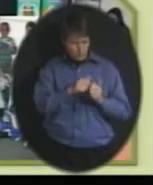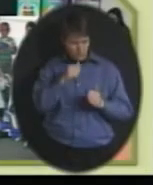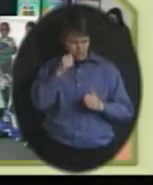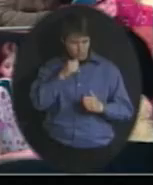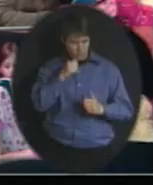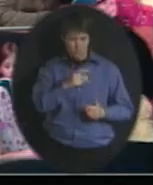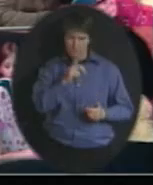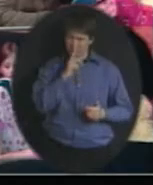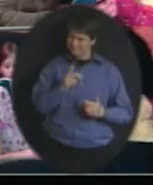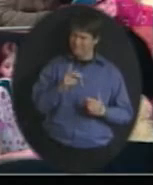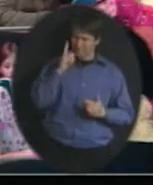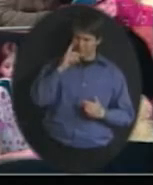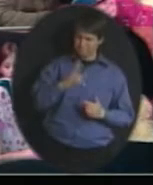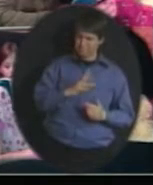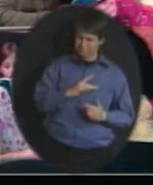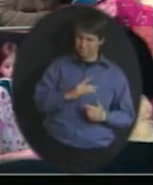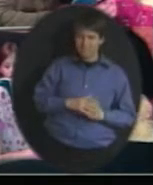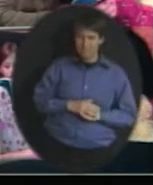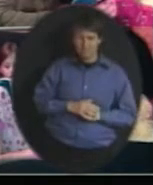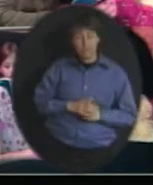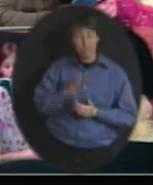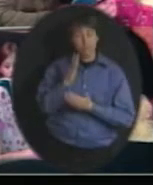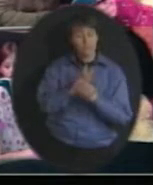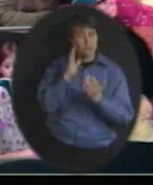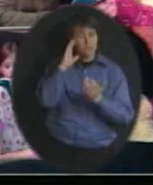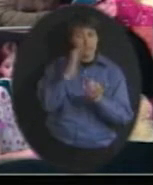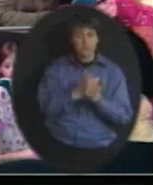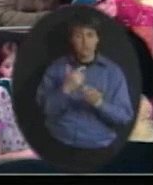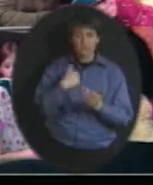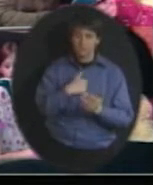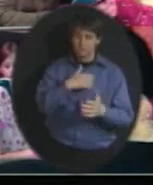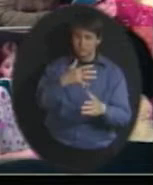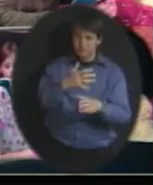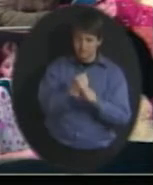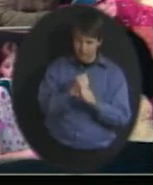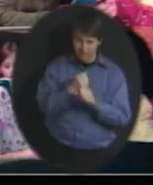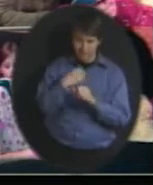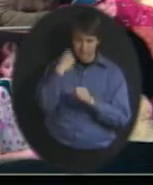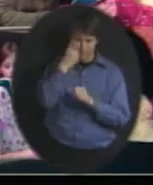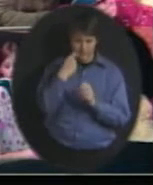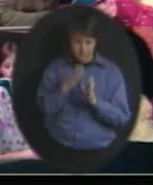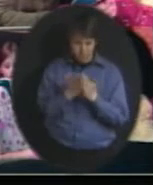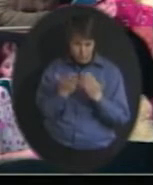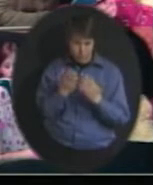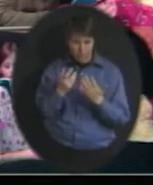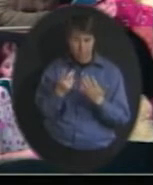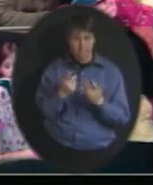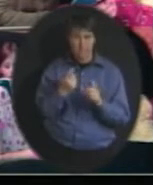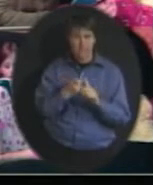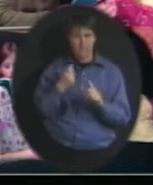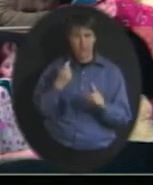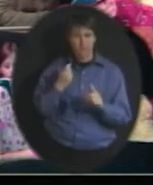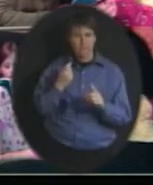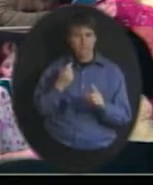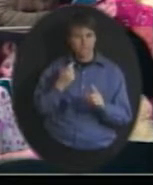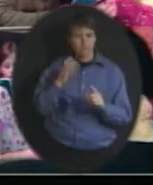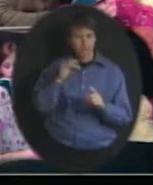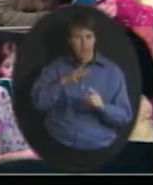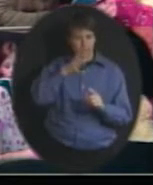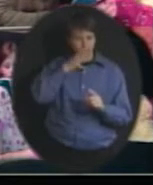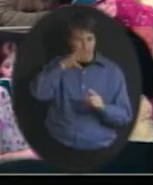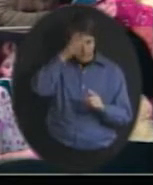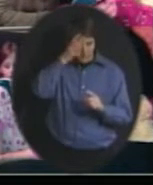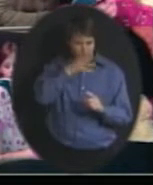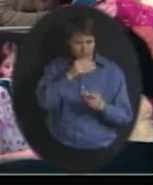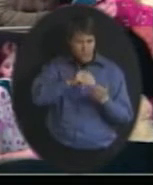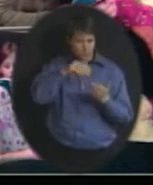cool. These are just some pictures that we received on the Facebook from that parents